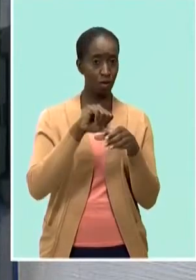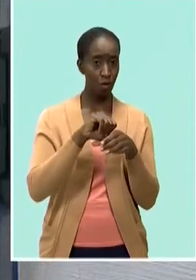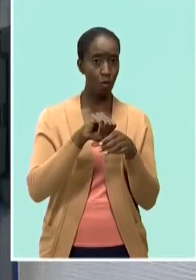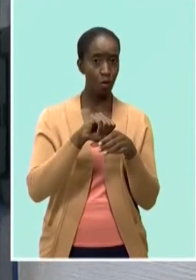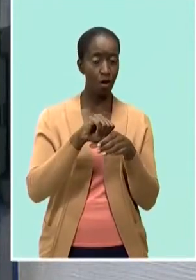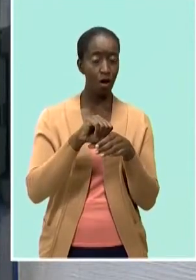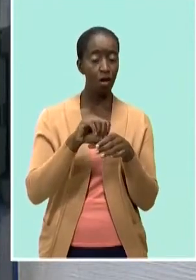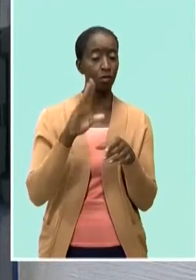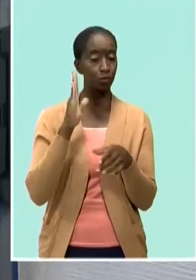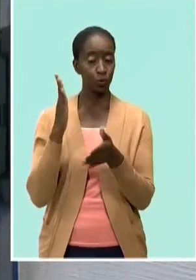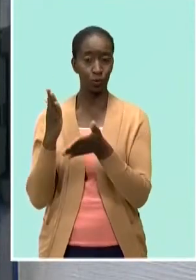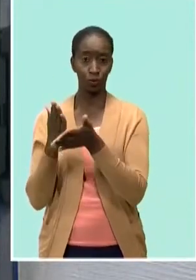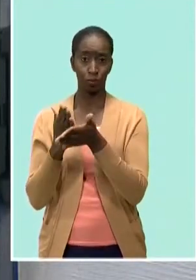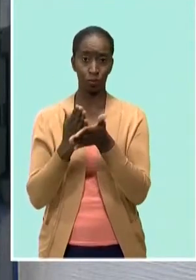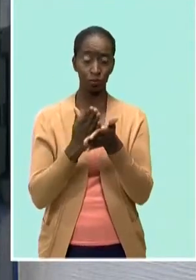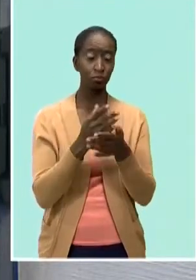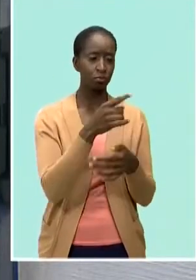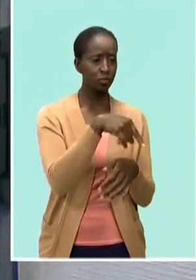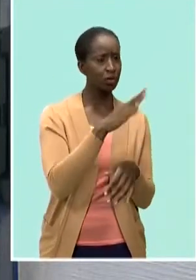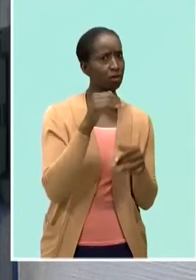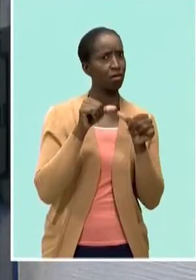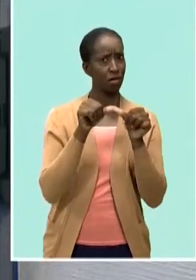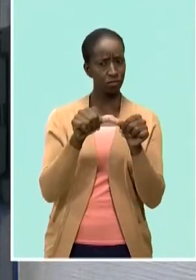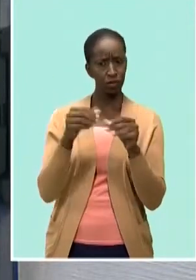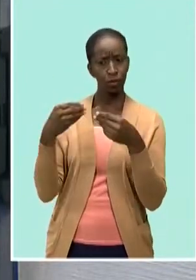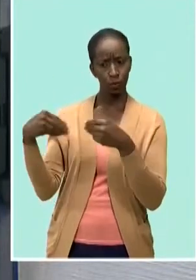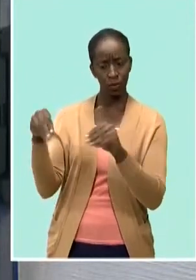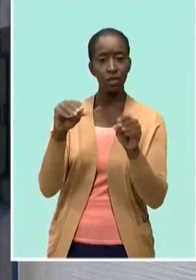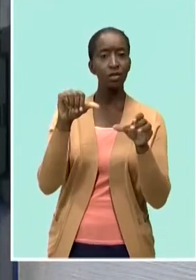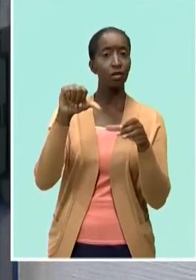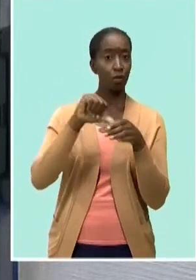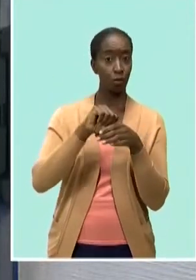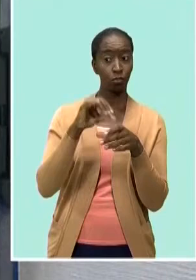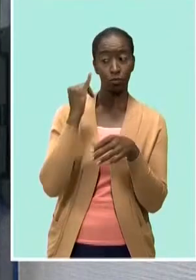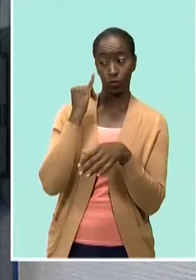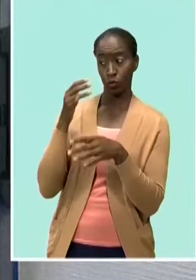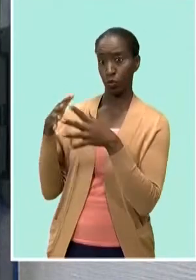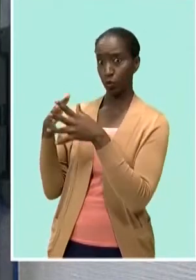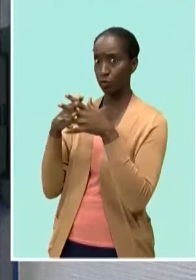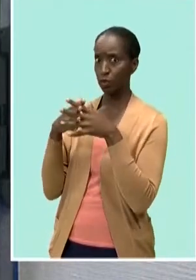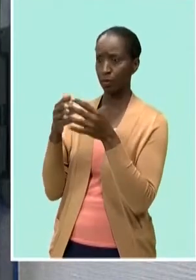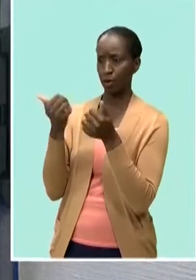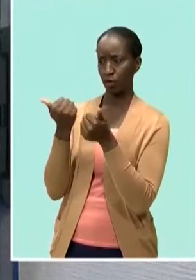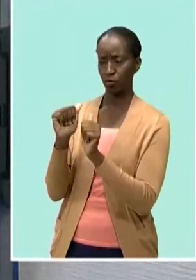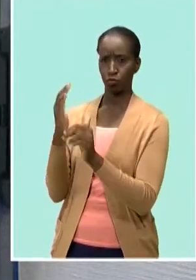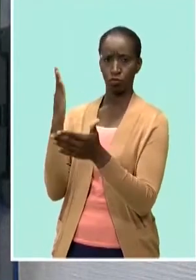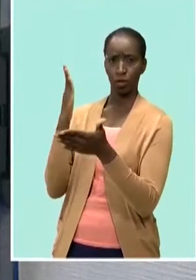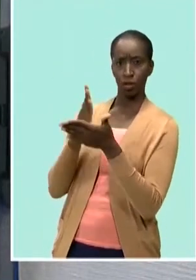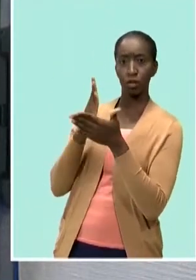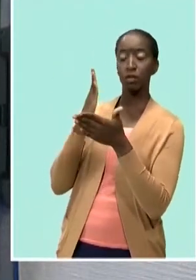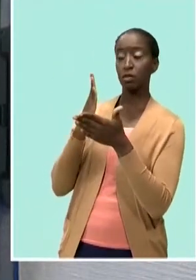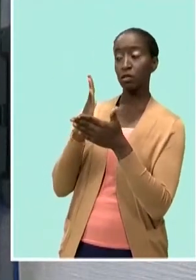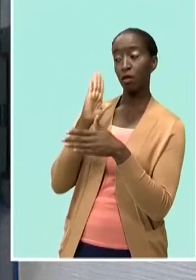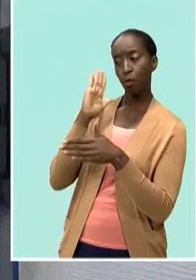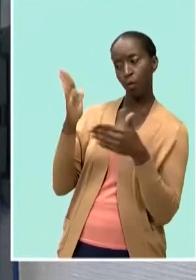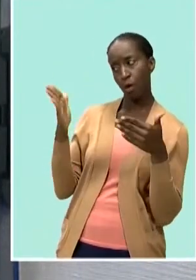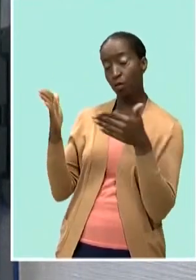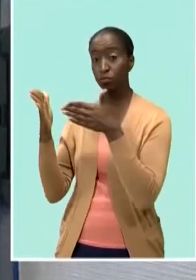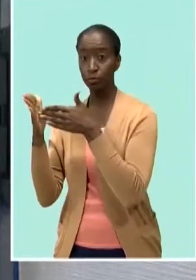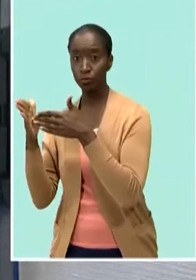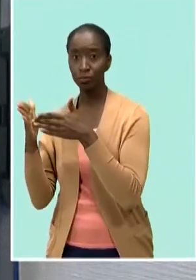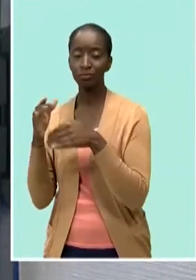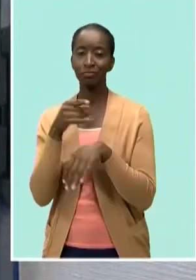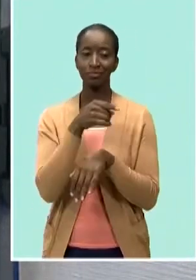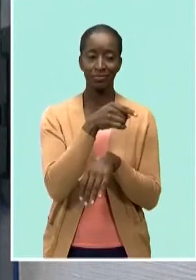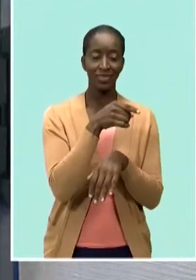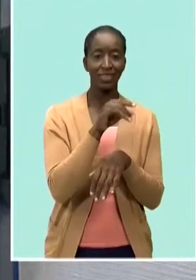its supplies, warning that the U.S. will face consequences if it tries to stop it. Now, Iran's foreign minister says that keeping the world's